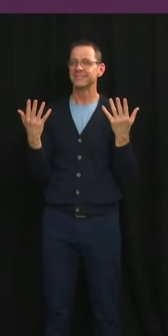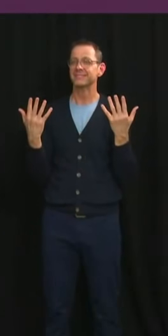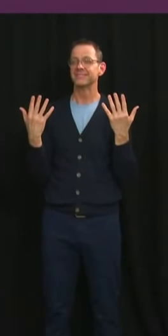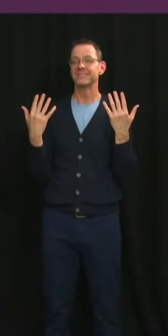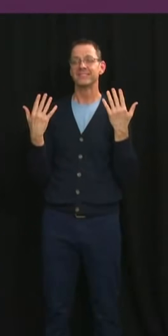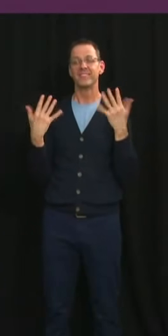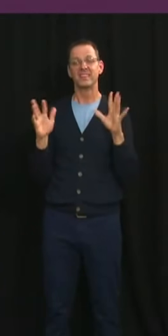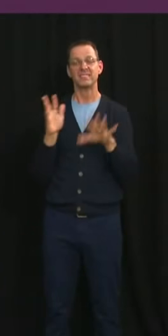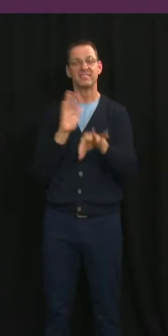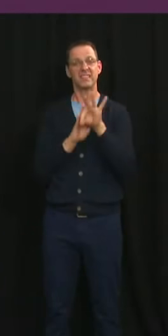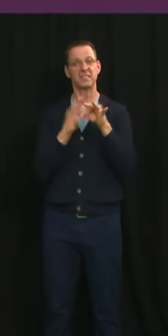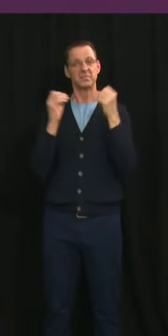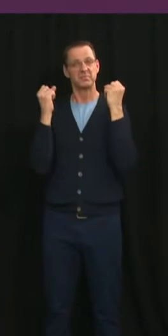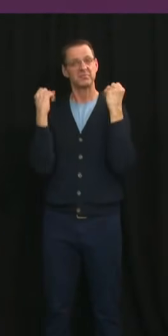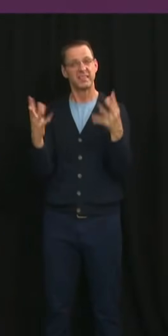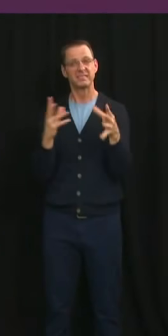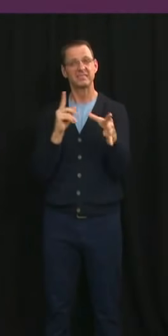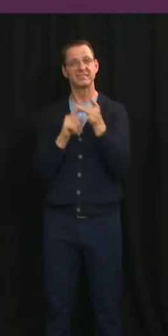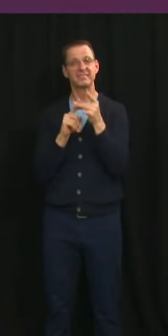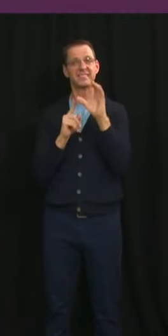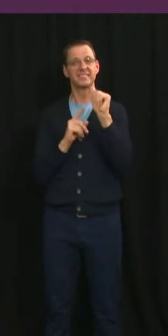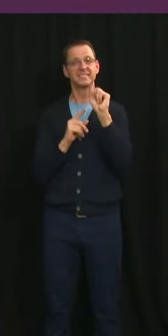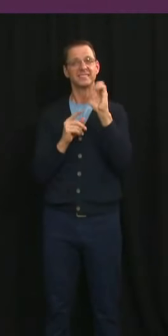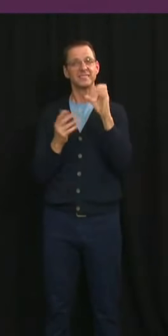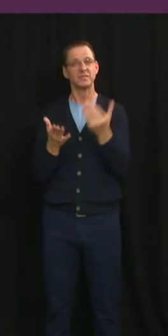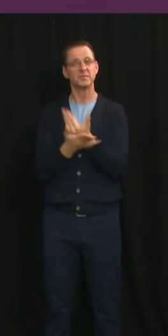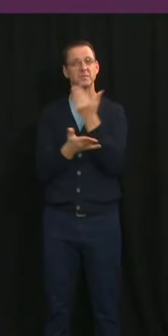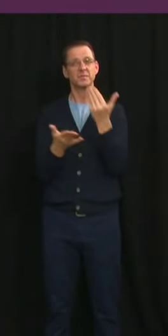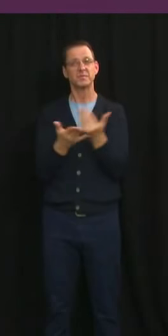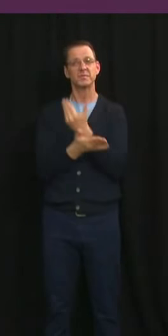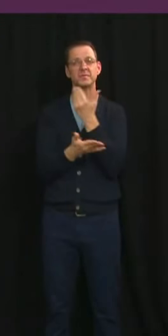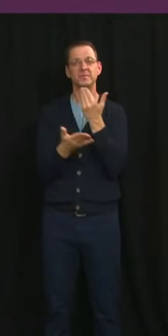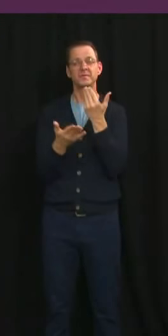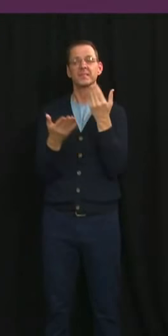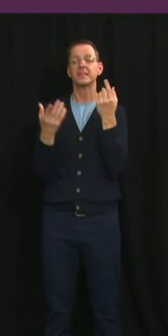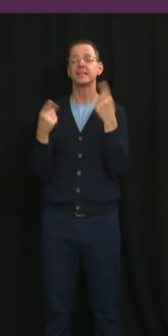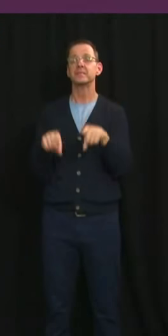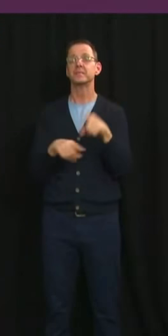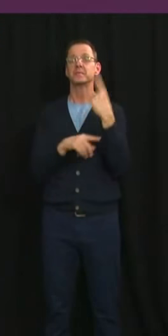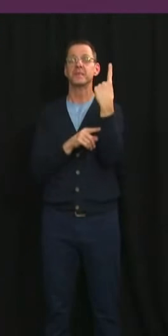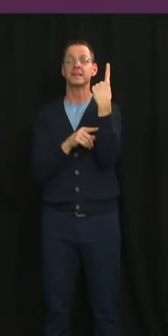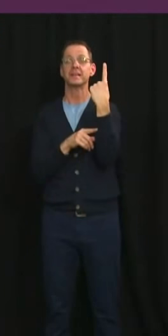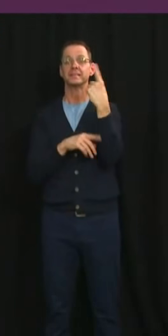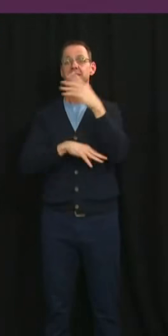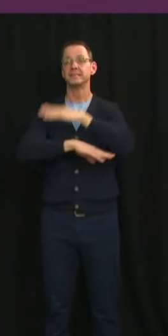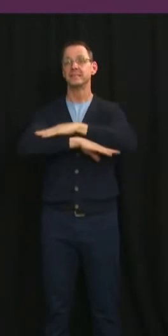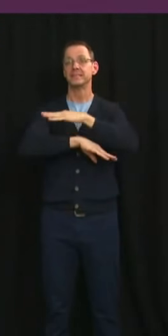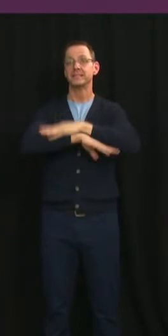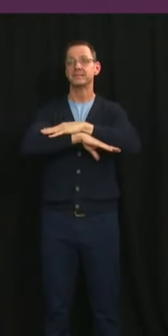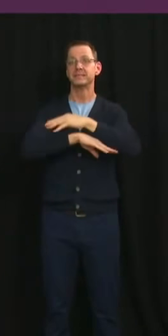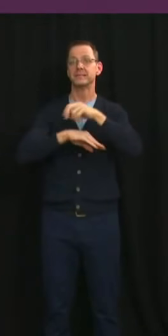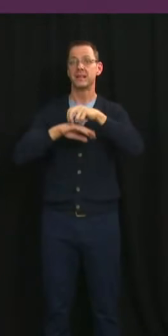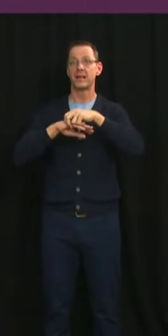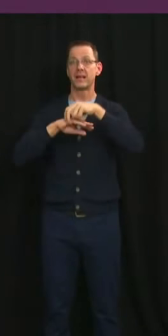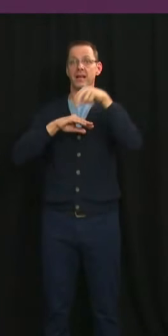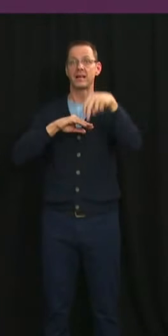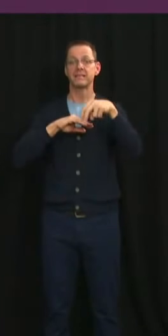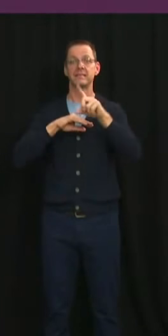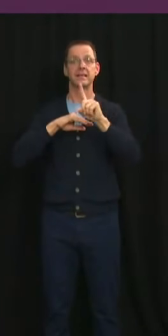associated with people table hopping and not sticking to the rules, not sticking to their family